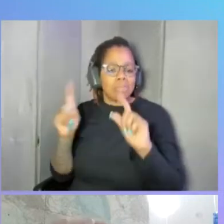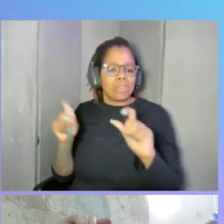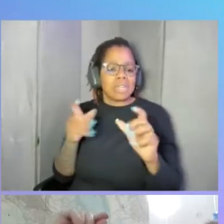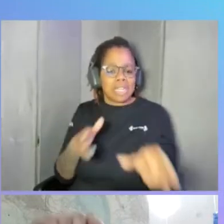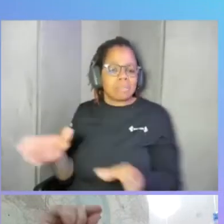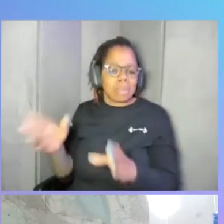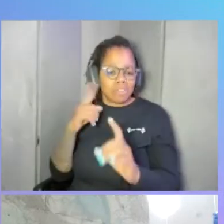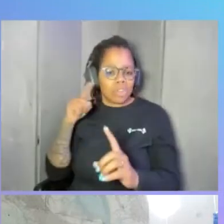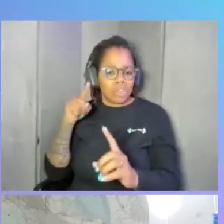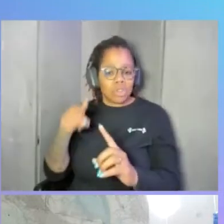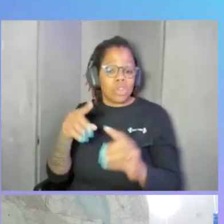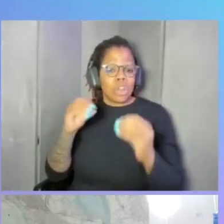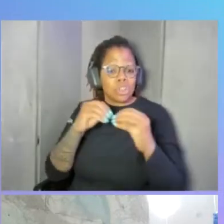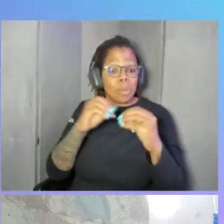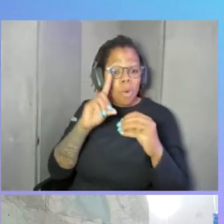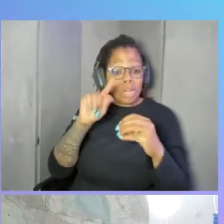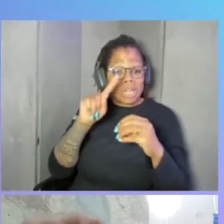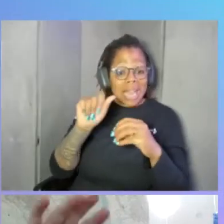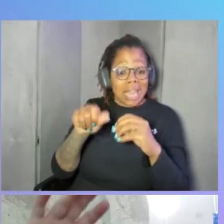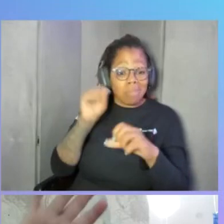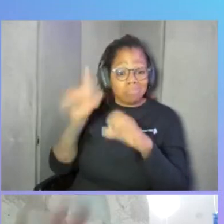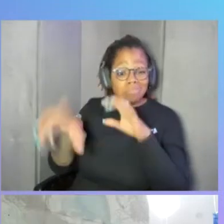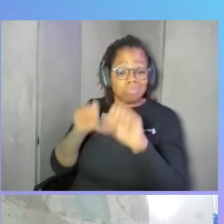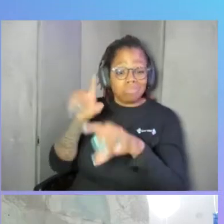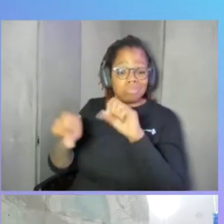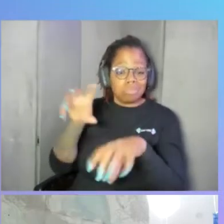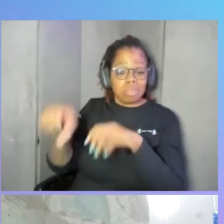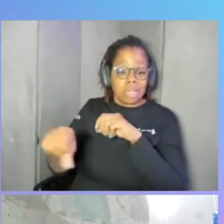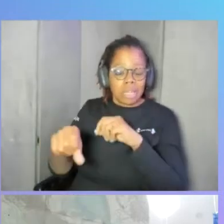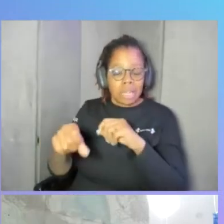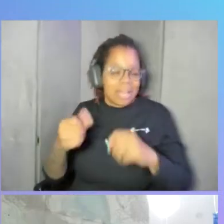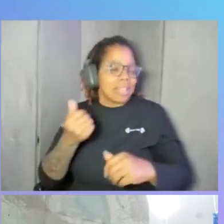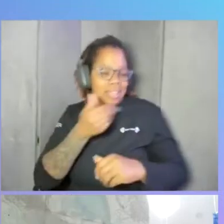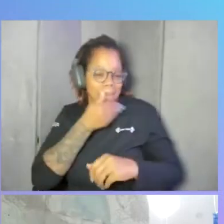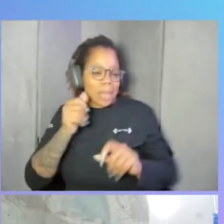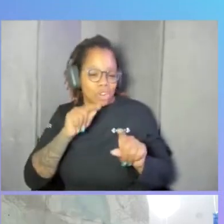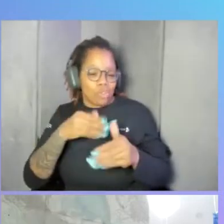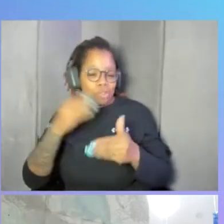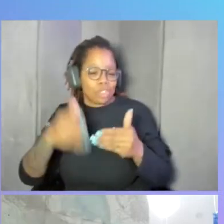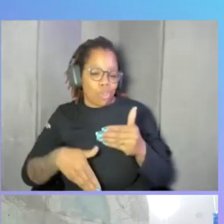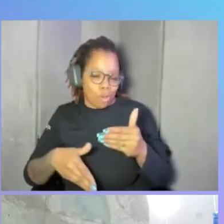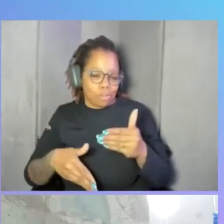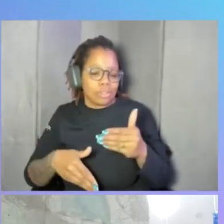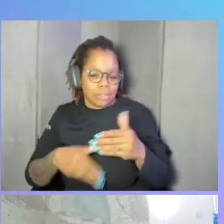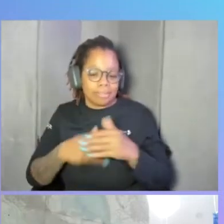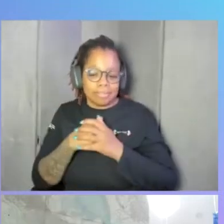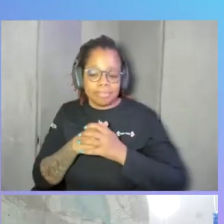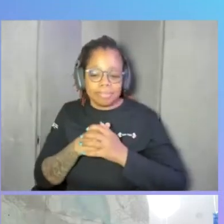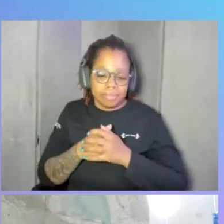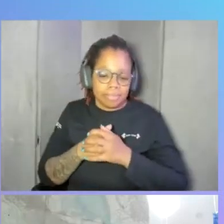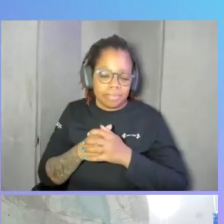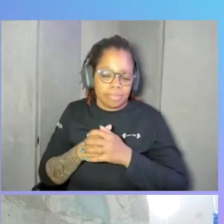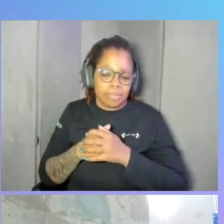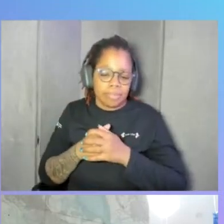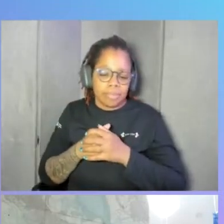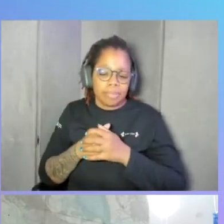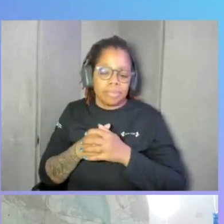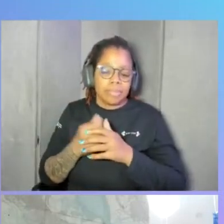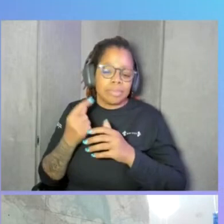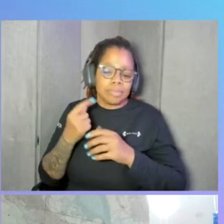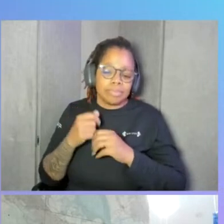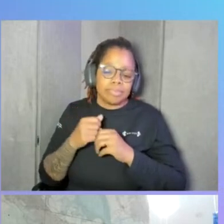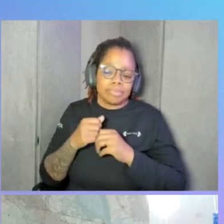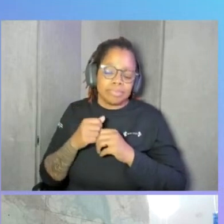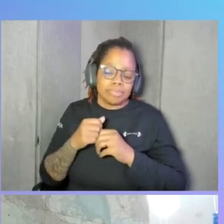more data you provide into the query, the better the results are going to be that you get back for your test